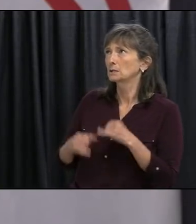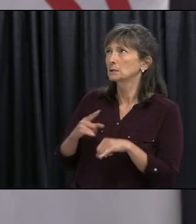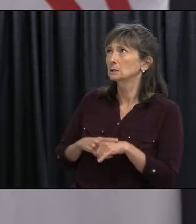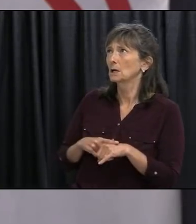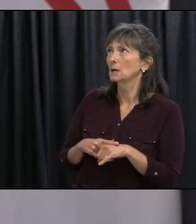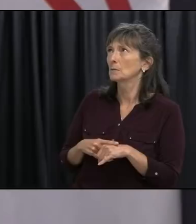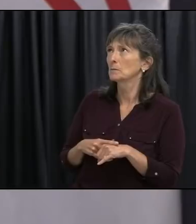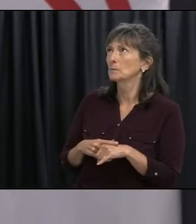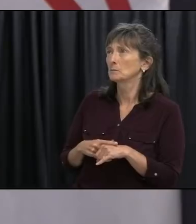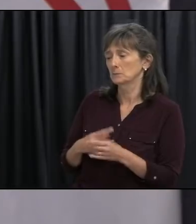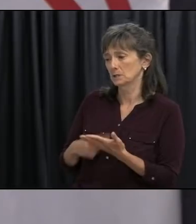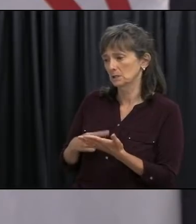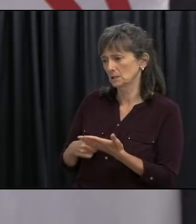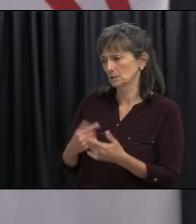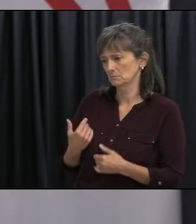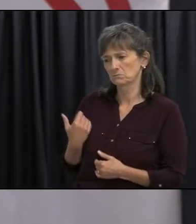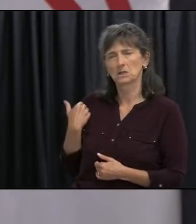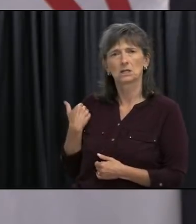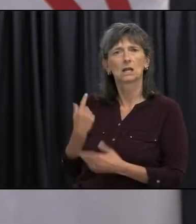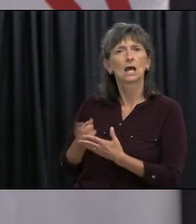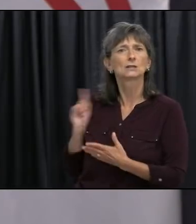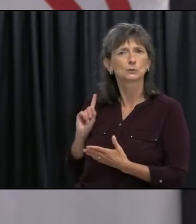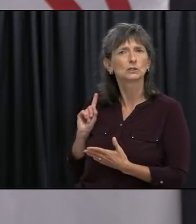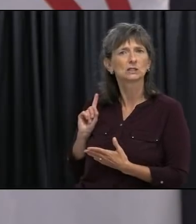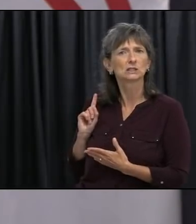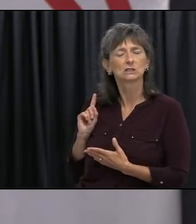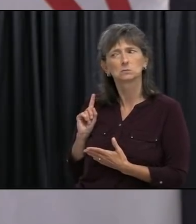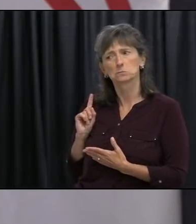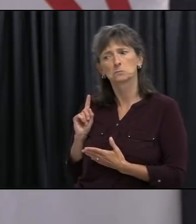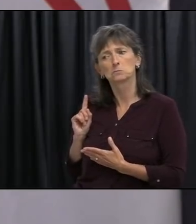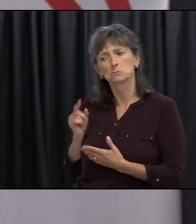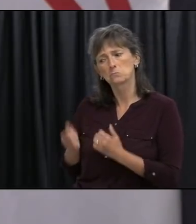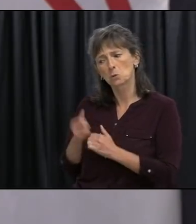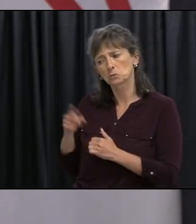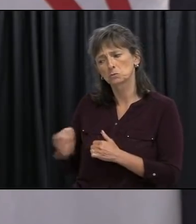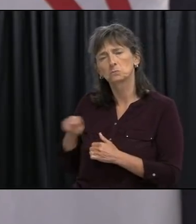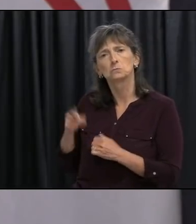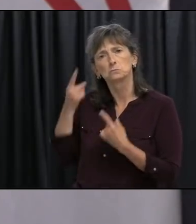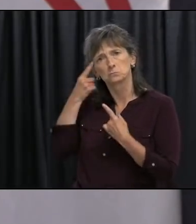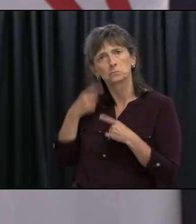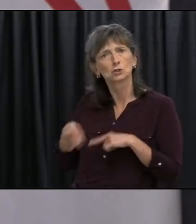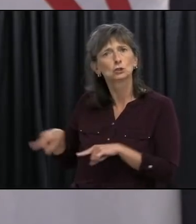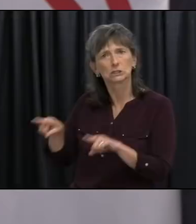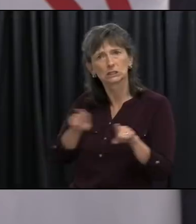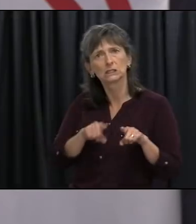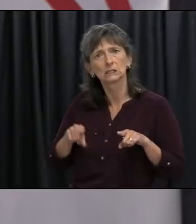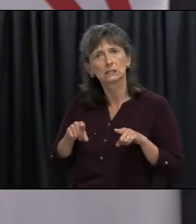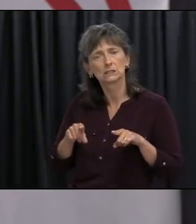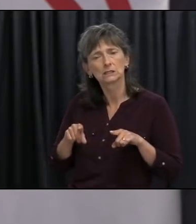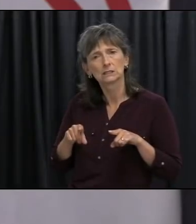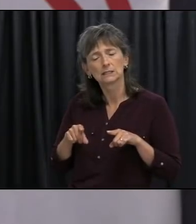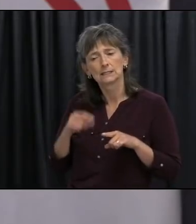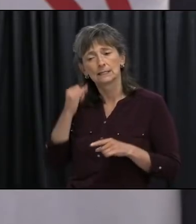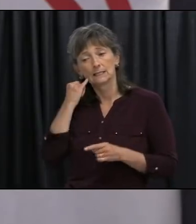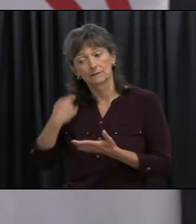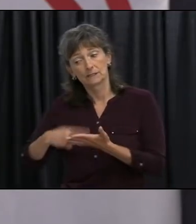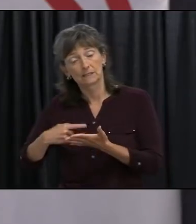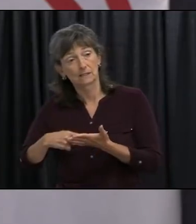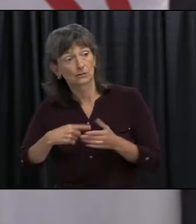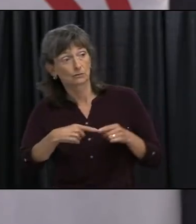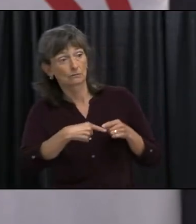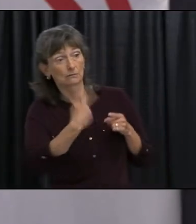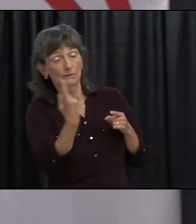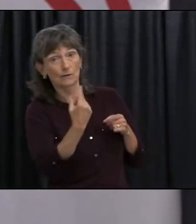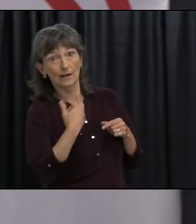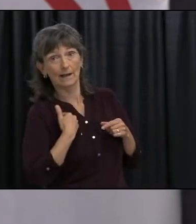we were pretty much aligned on where we see the future of this, even if we can get to a further expansion. Not saying we are, because there's no decision